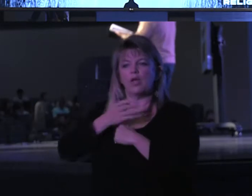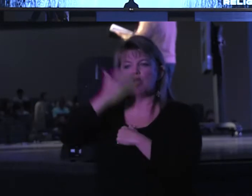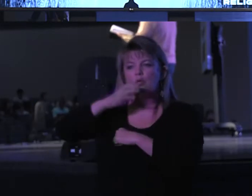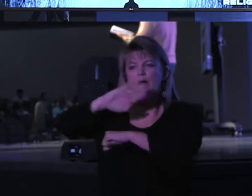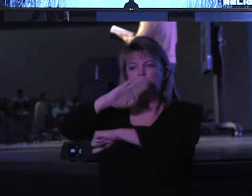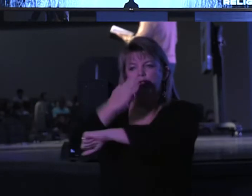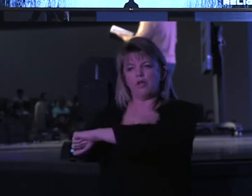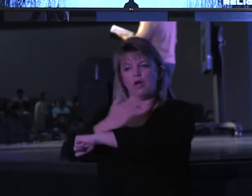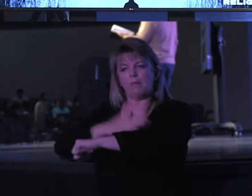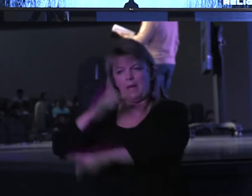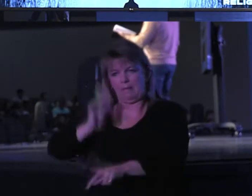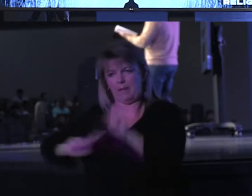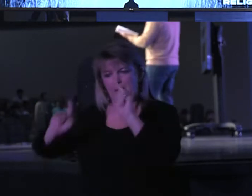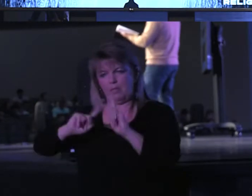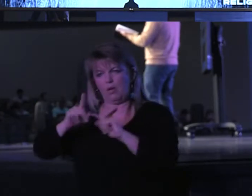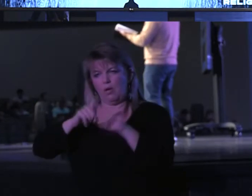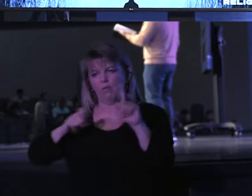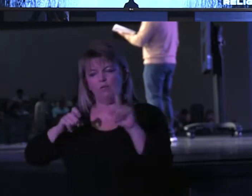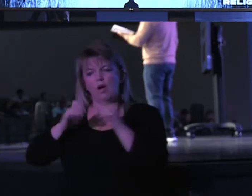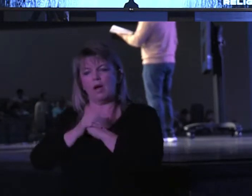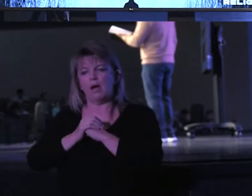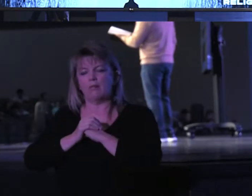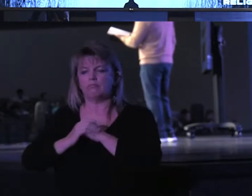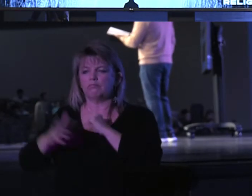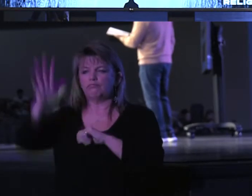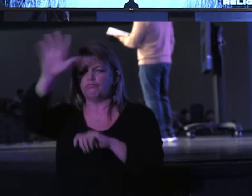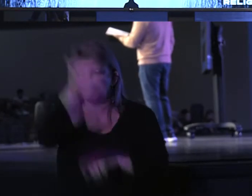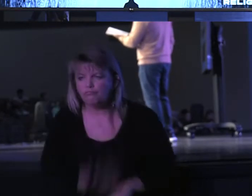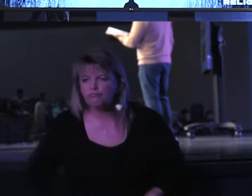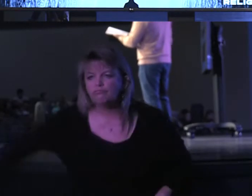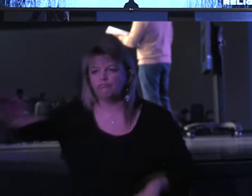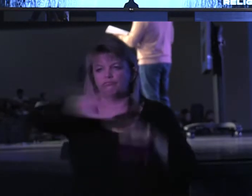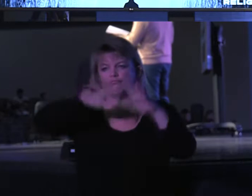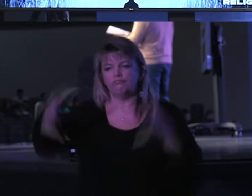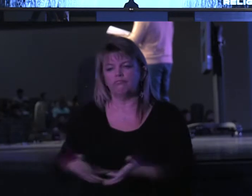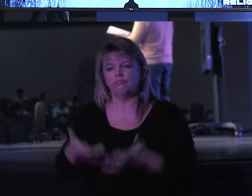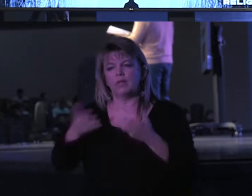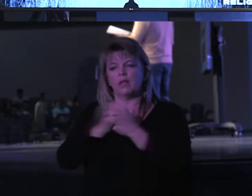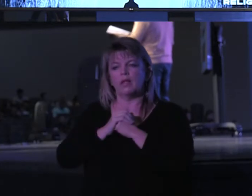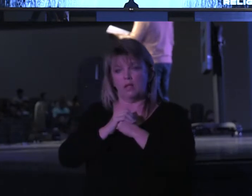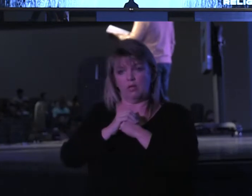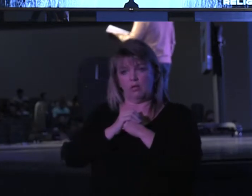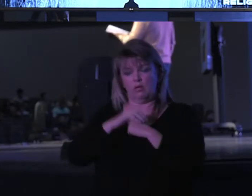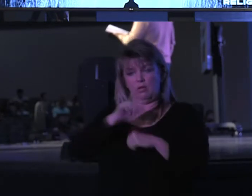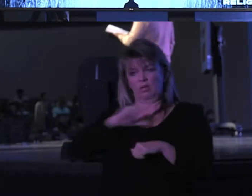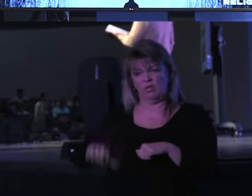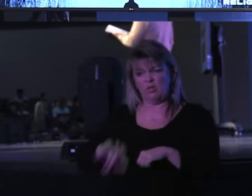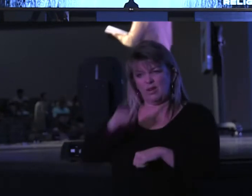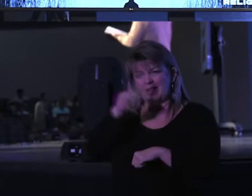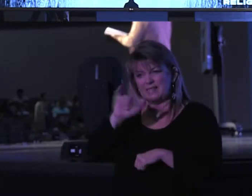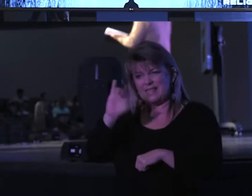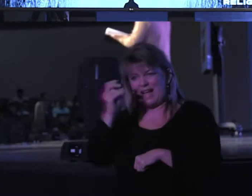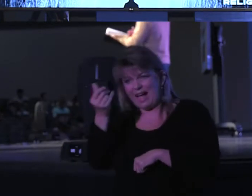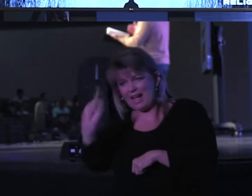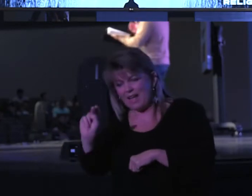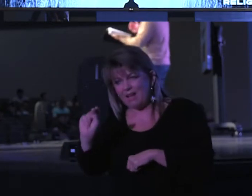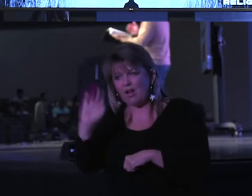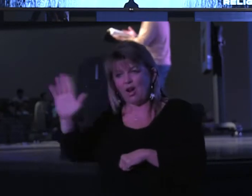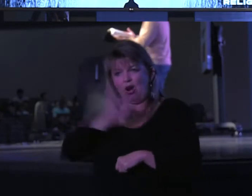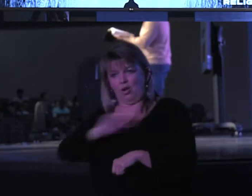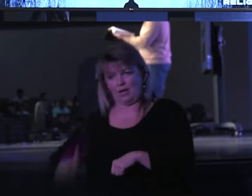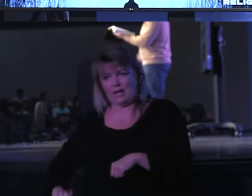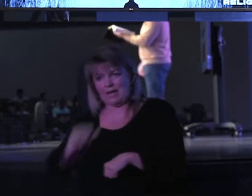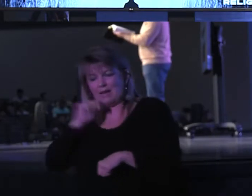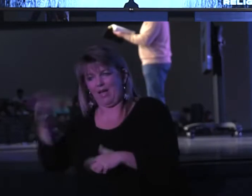daughter of my people from the length and breadth of the land. Is the Lord not in Zion? Is her king